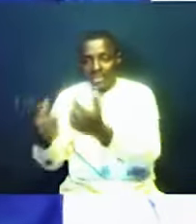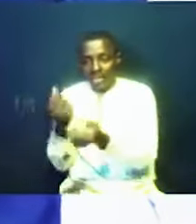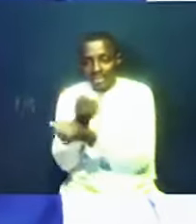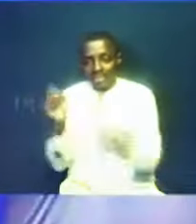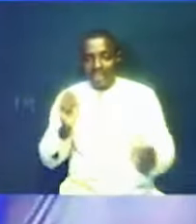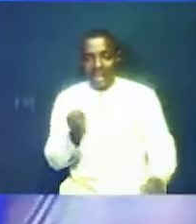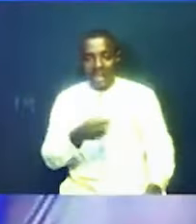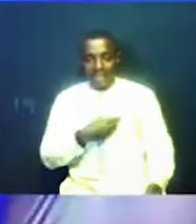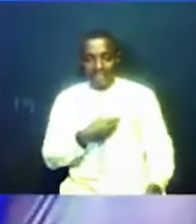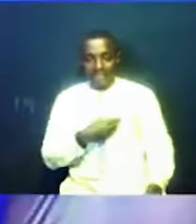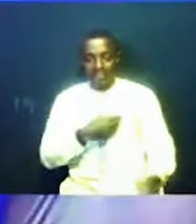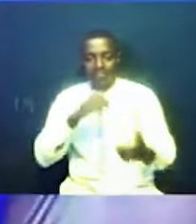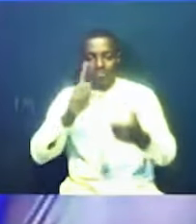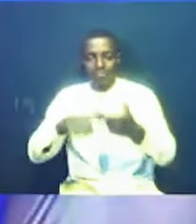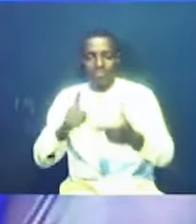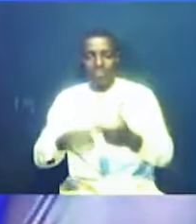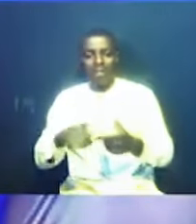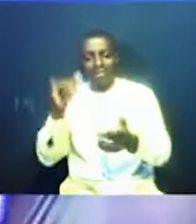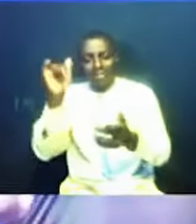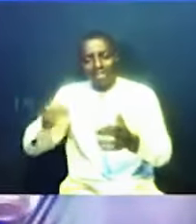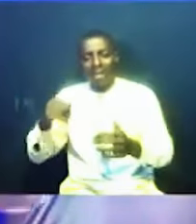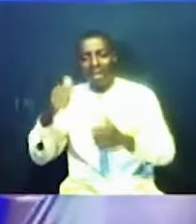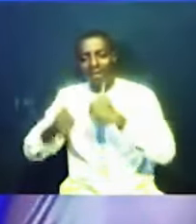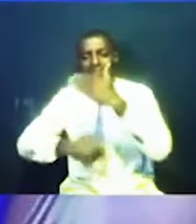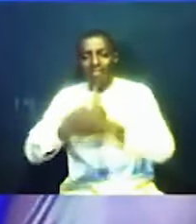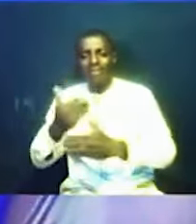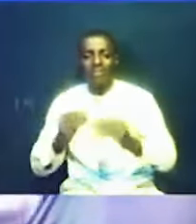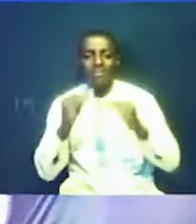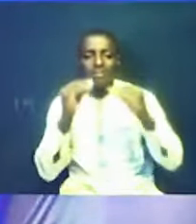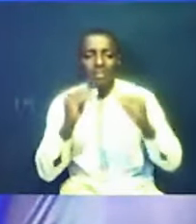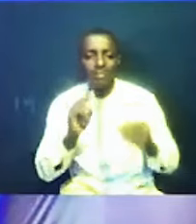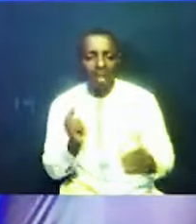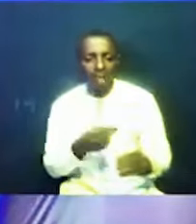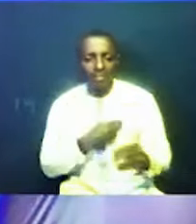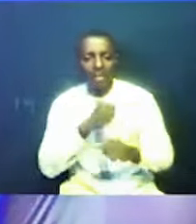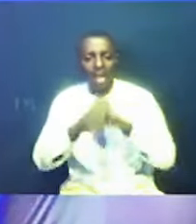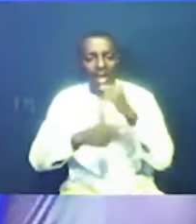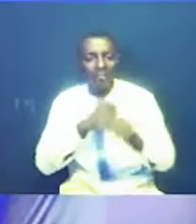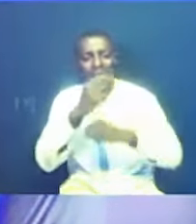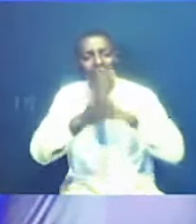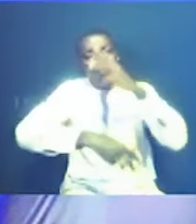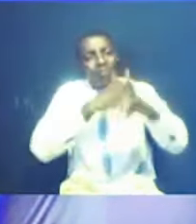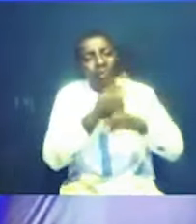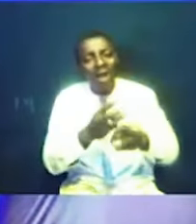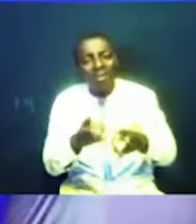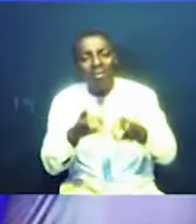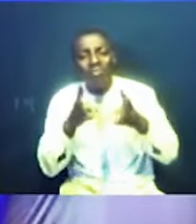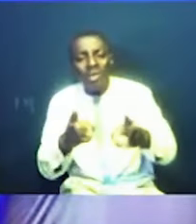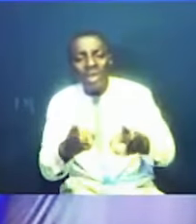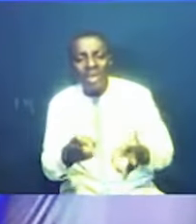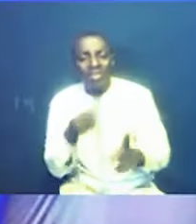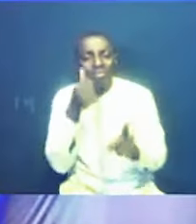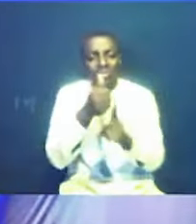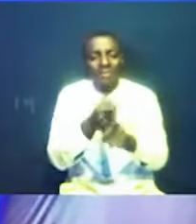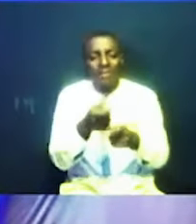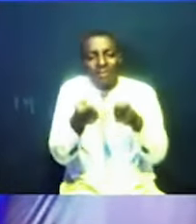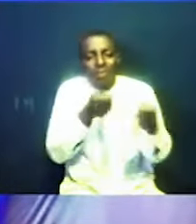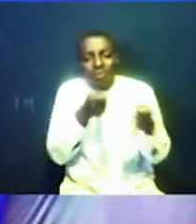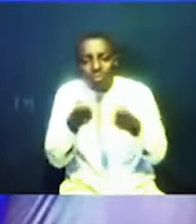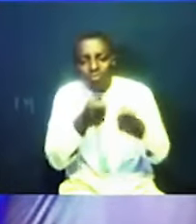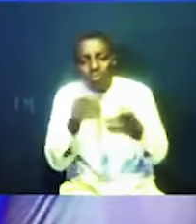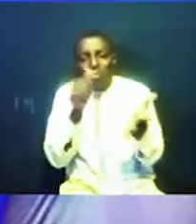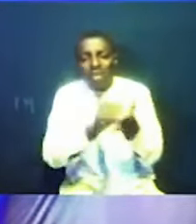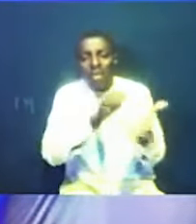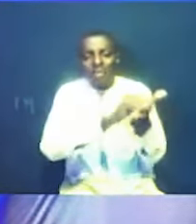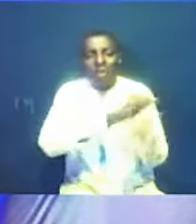say no to ungodliness and worldly passion, and to live self-controlled, upright and